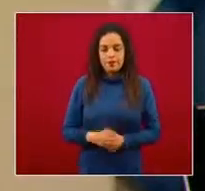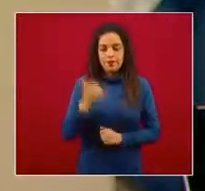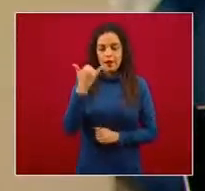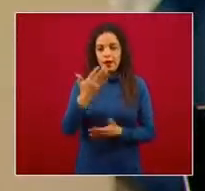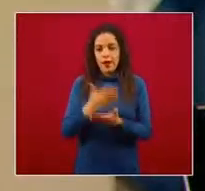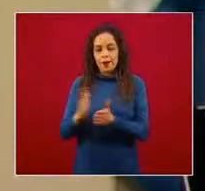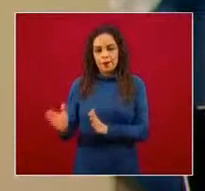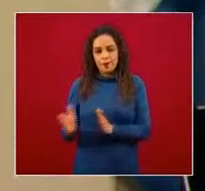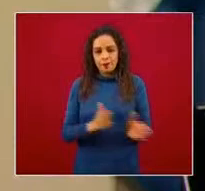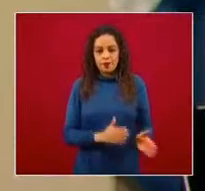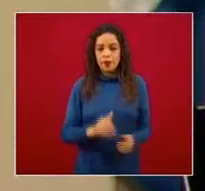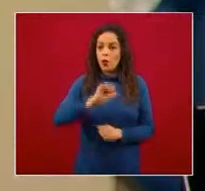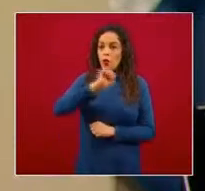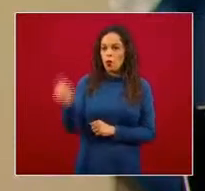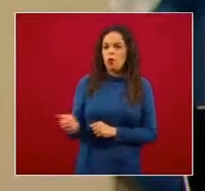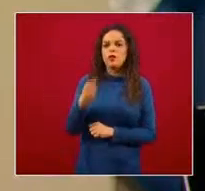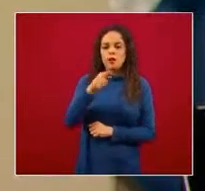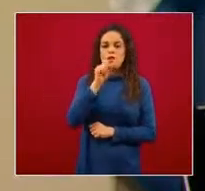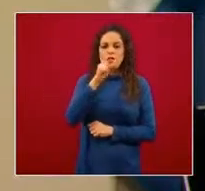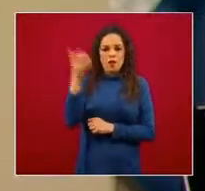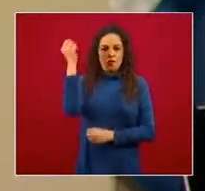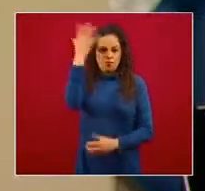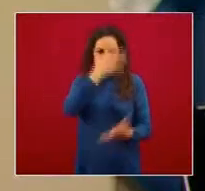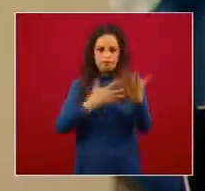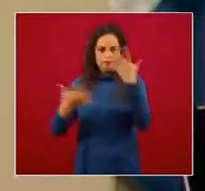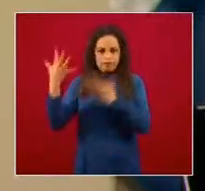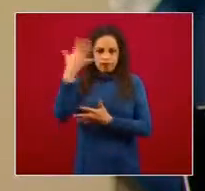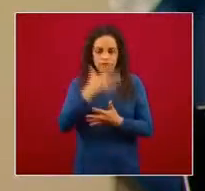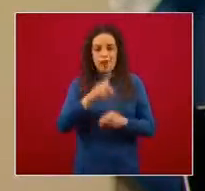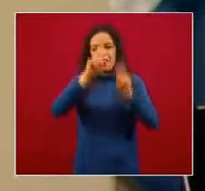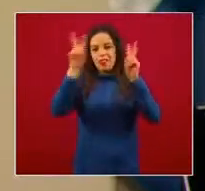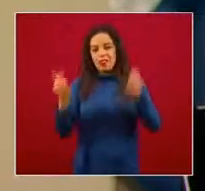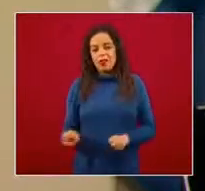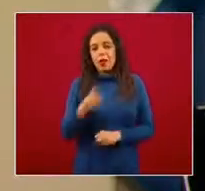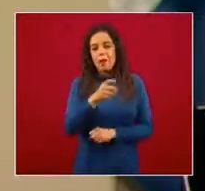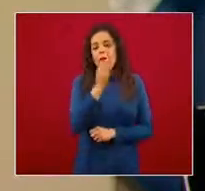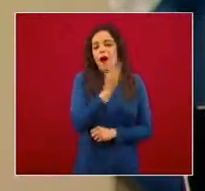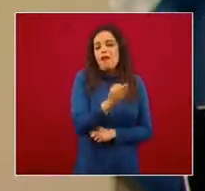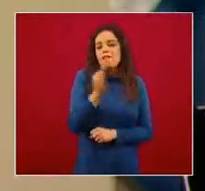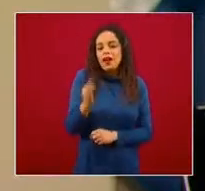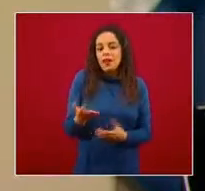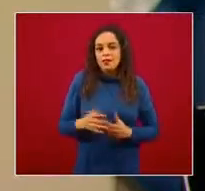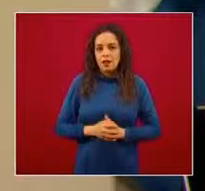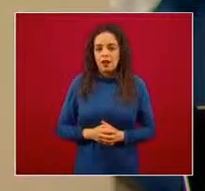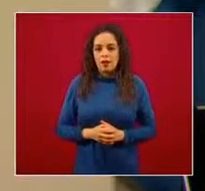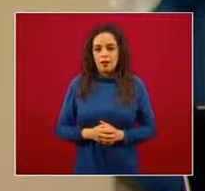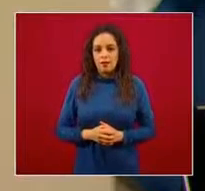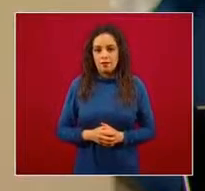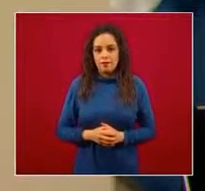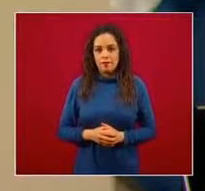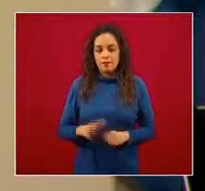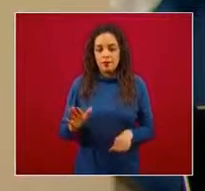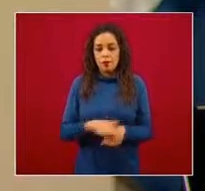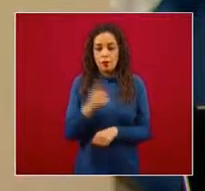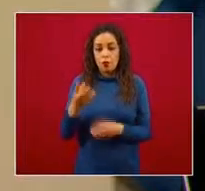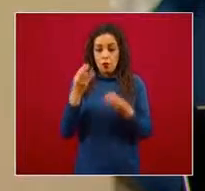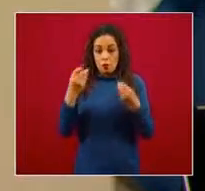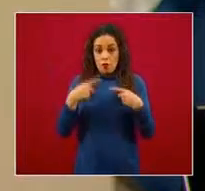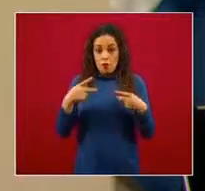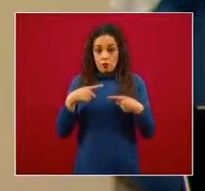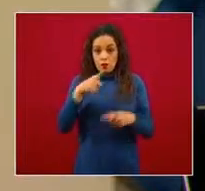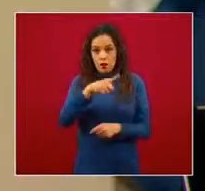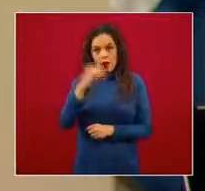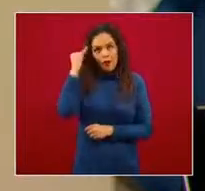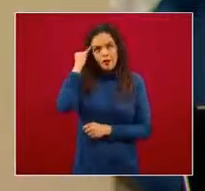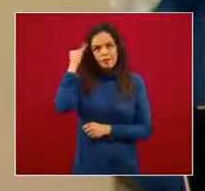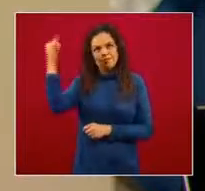confused. Another thing that has brought up confusion are the dates. Many people